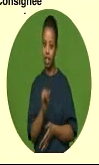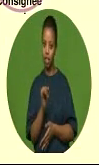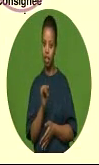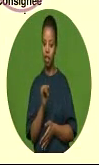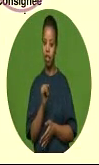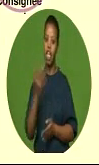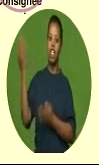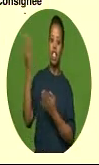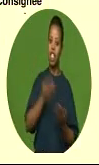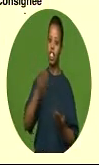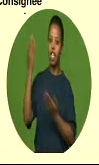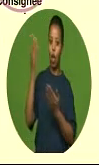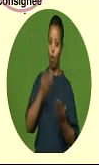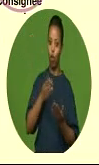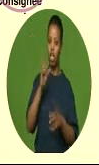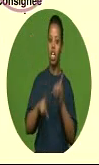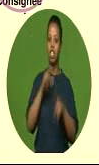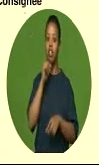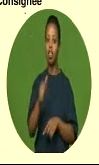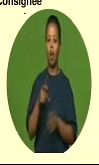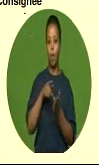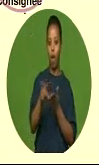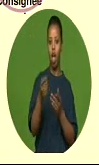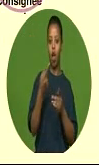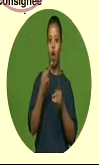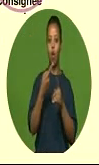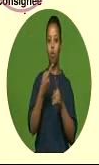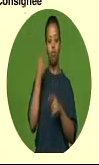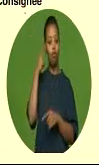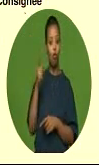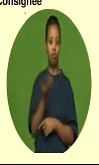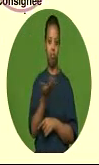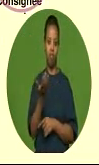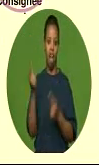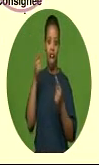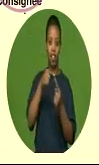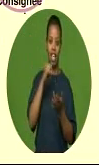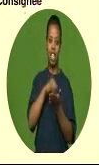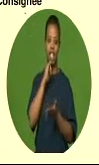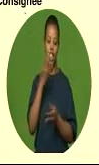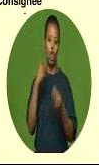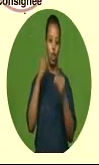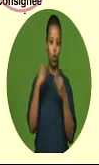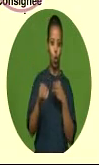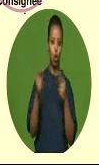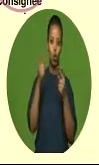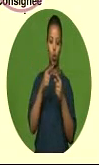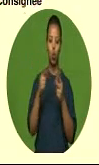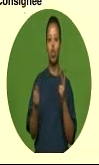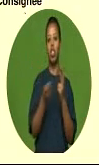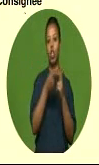the importer does not pay for the merchandise until it is sold to a third party.